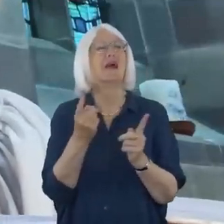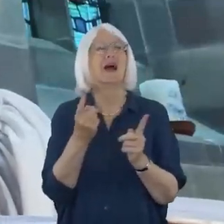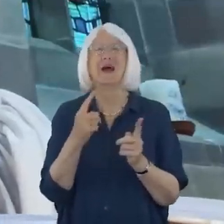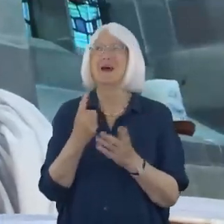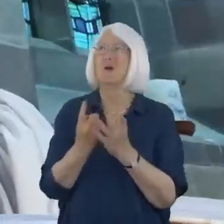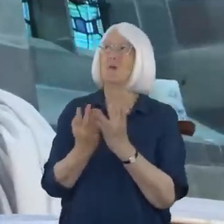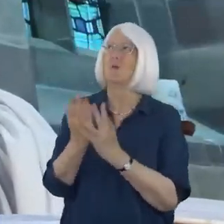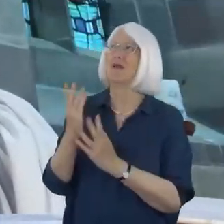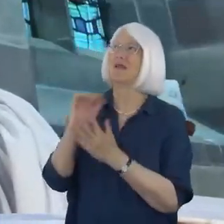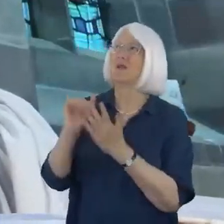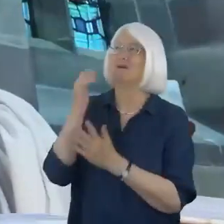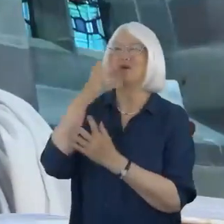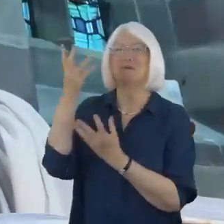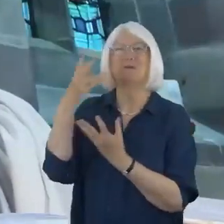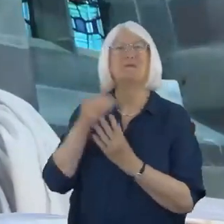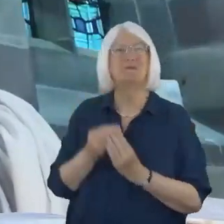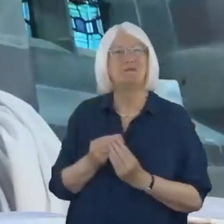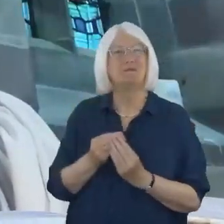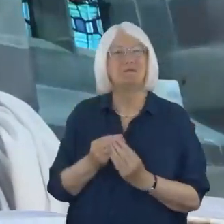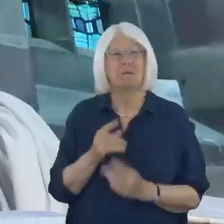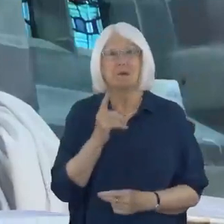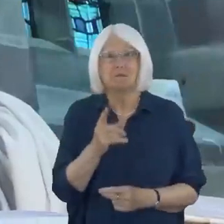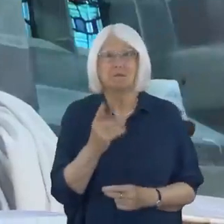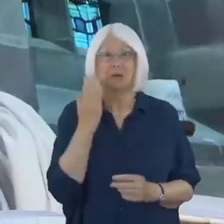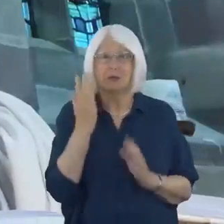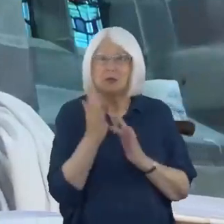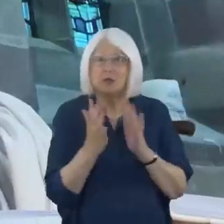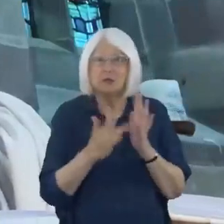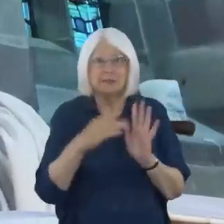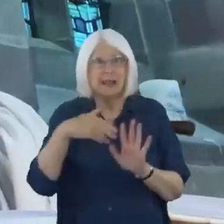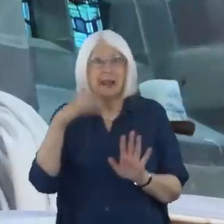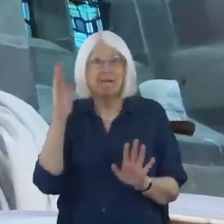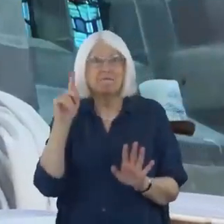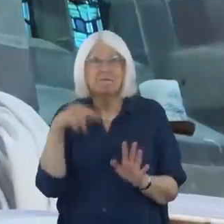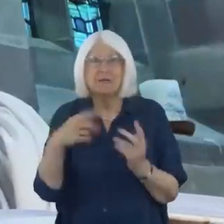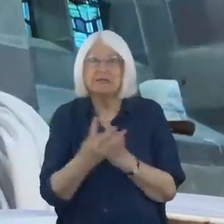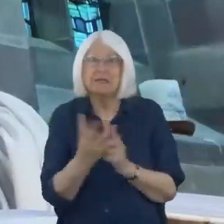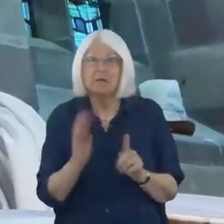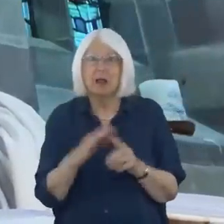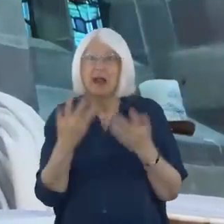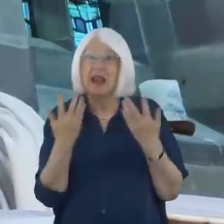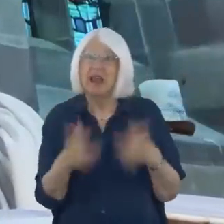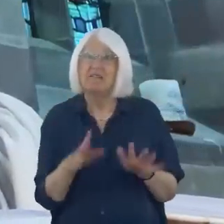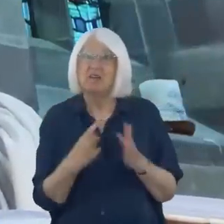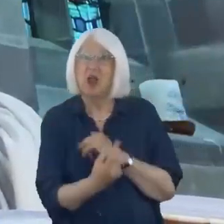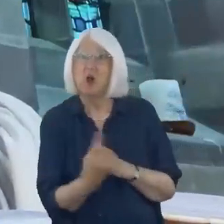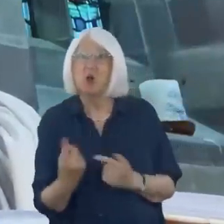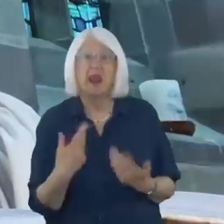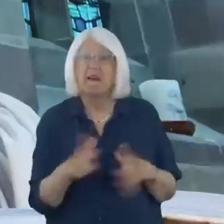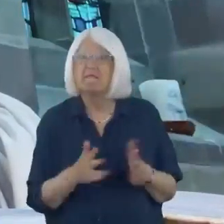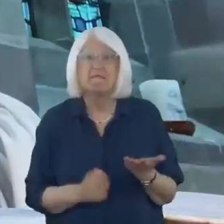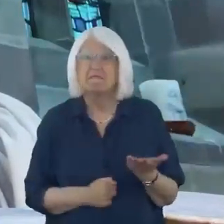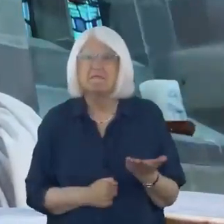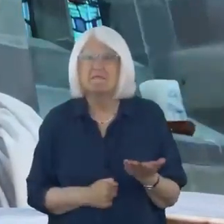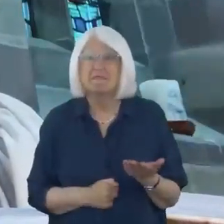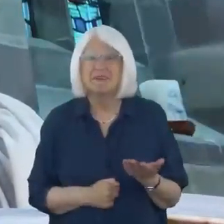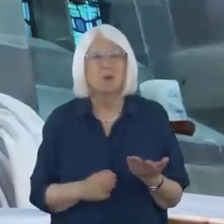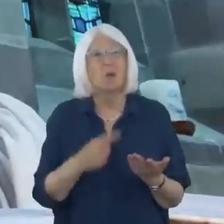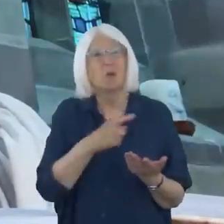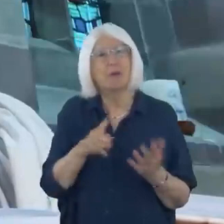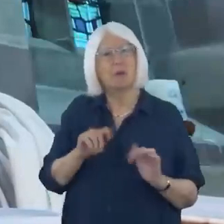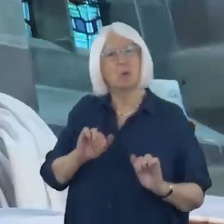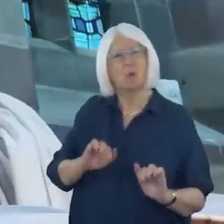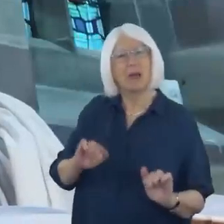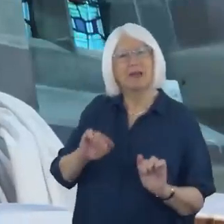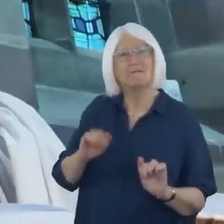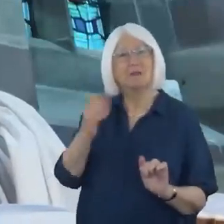When Jesus left the disciples to return to his heavenly Father, he did not leave them alone. Even though they were